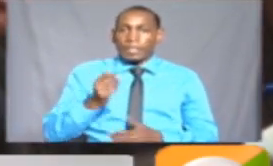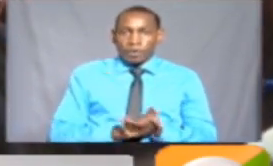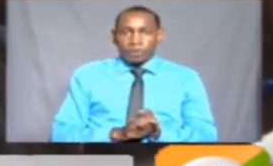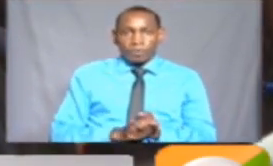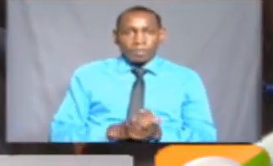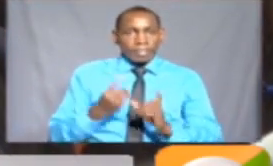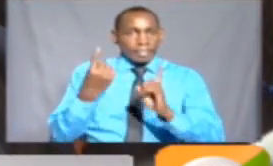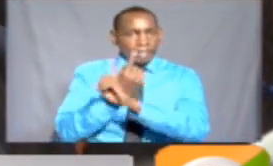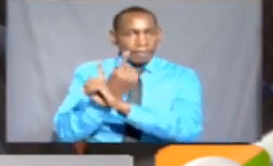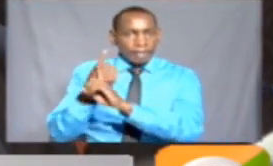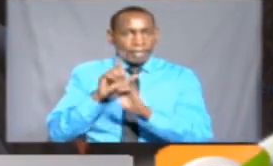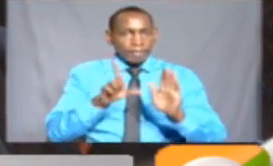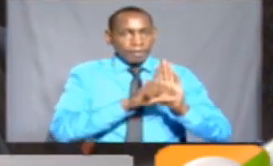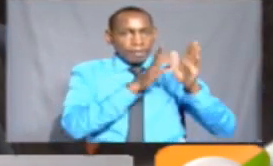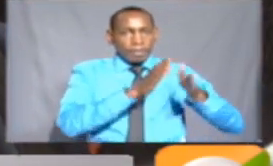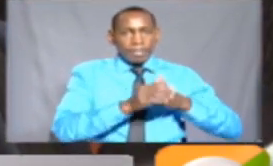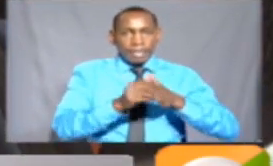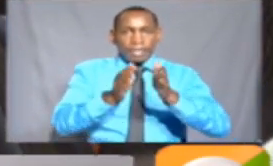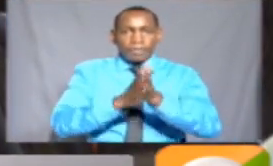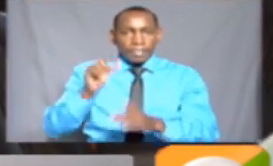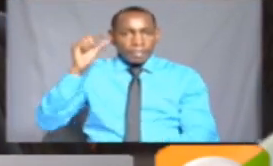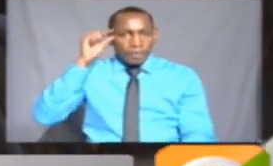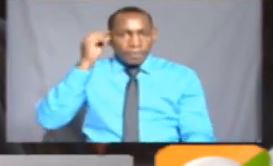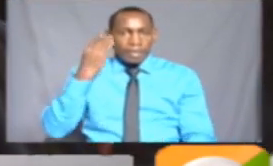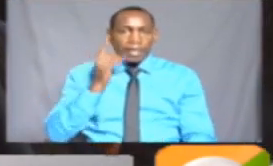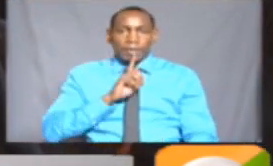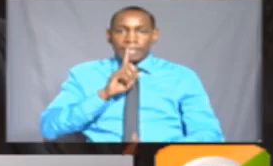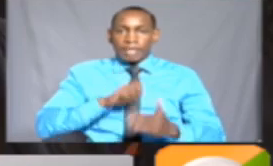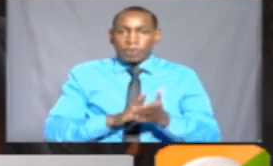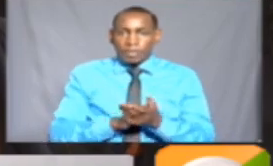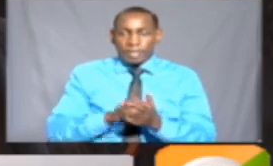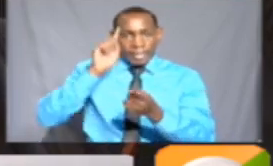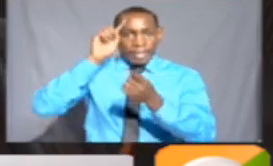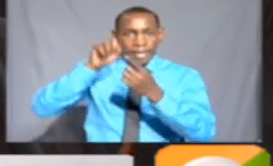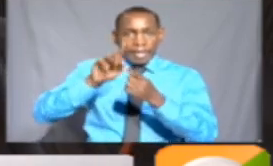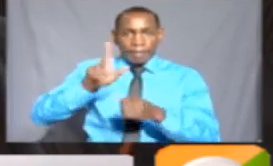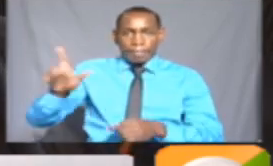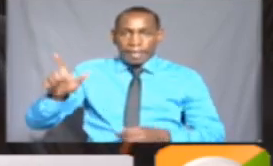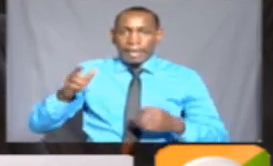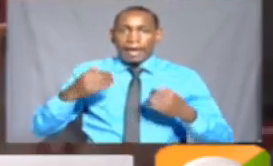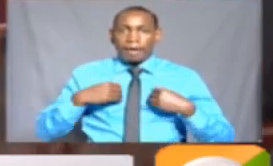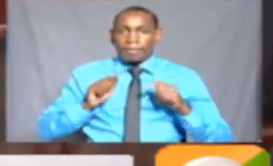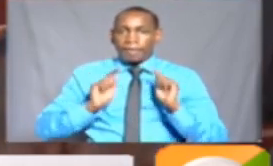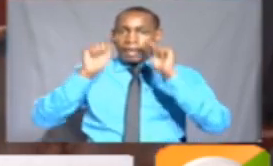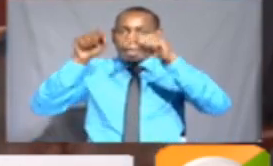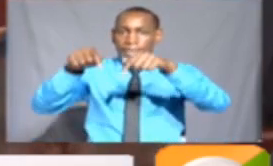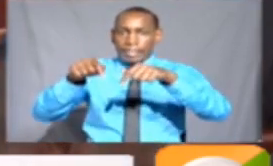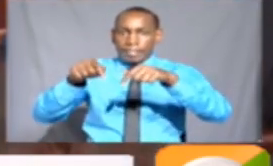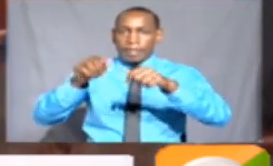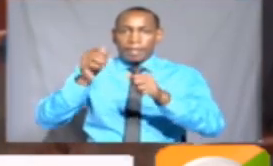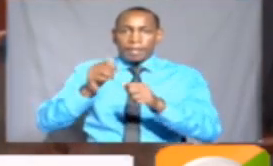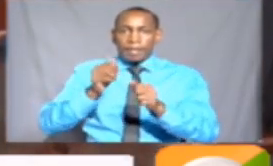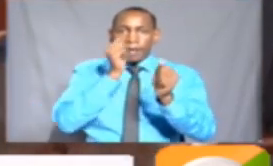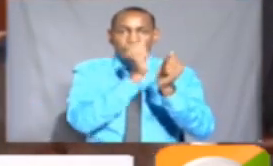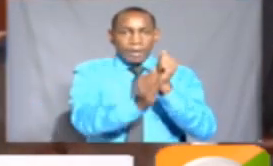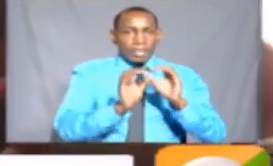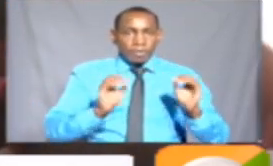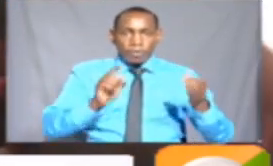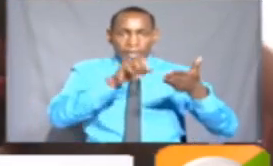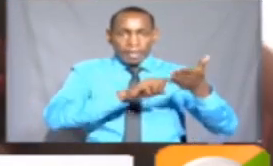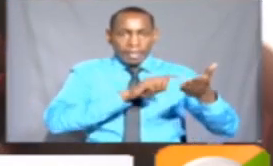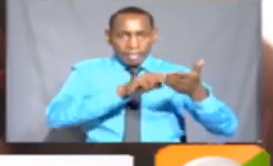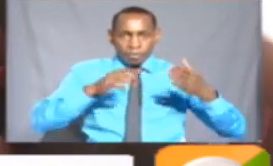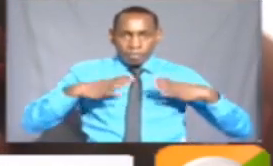defense lawyers led by James Orengo, however, argued that the purpose of bail is to ensure attendance and not to punish, since accused